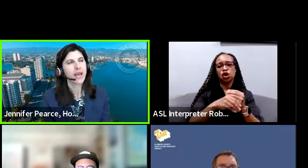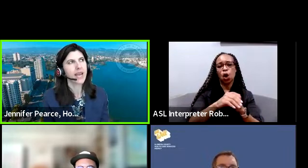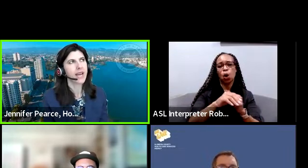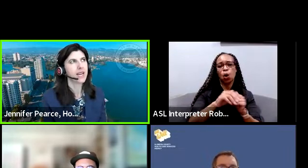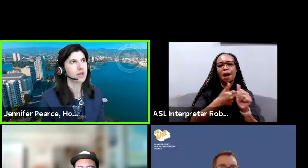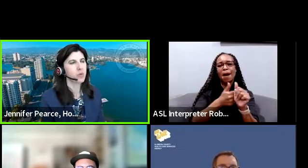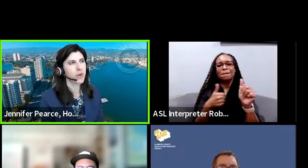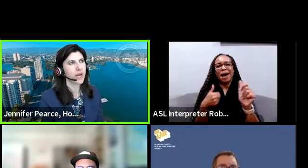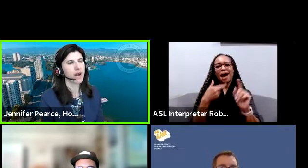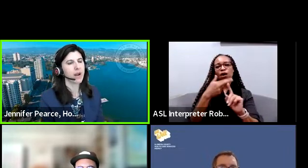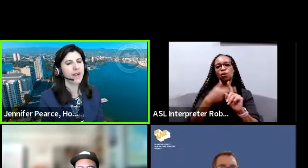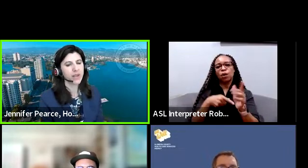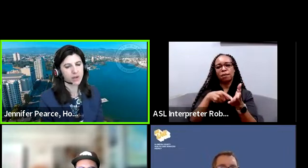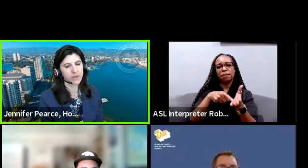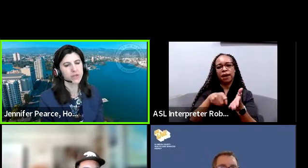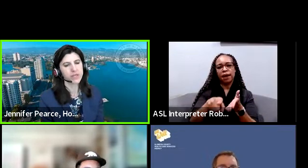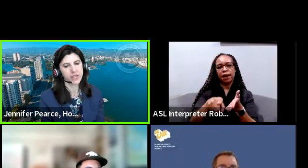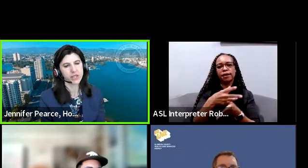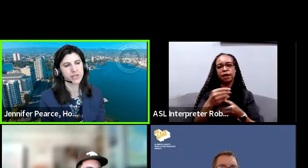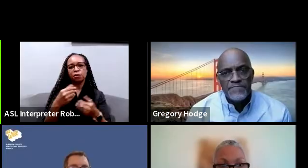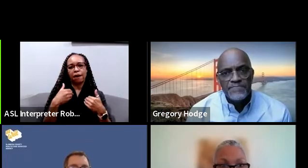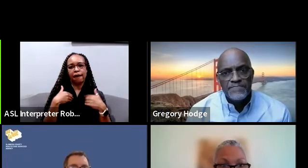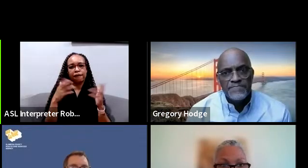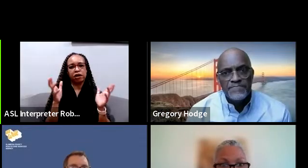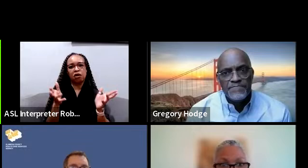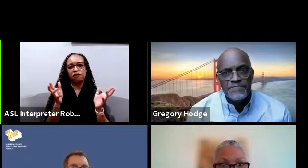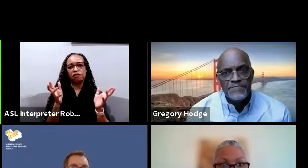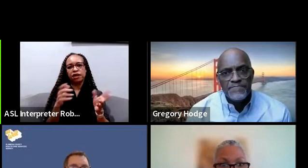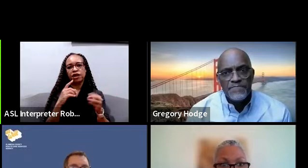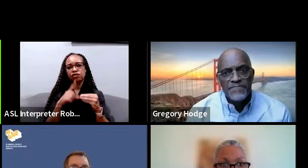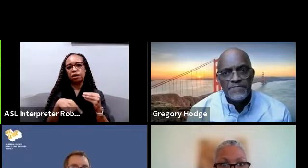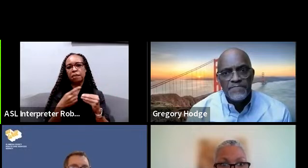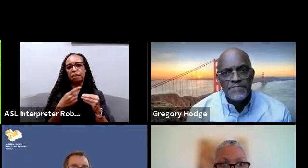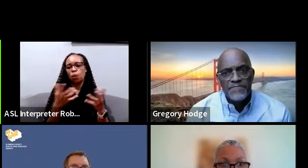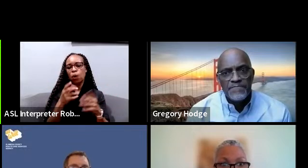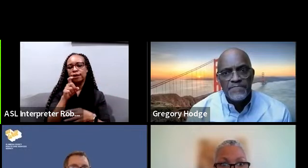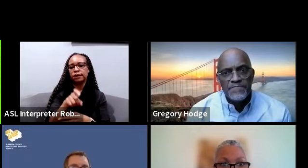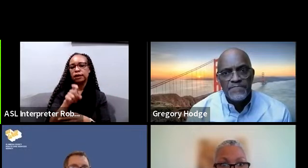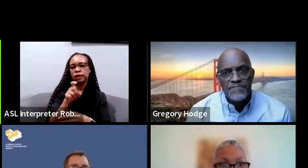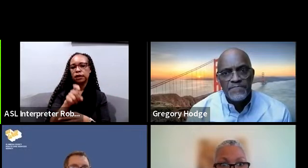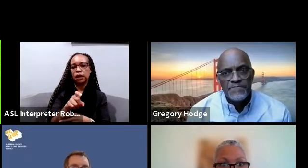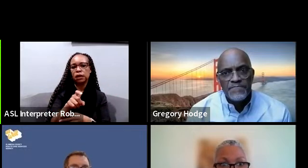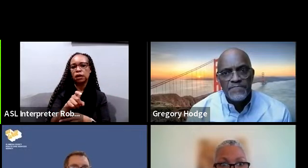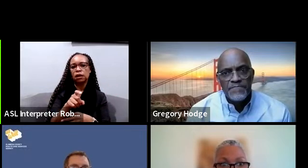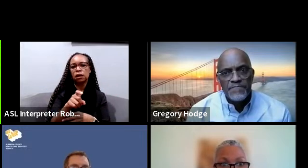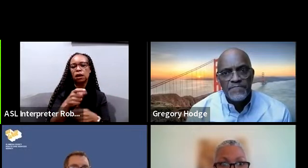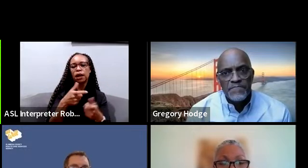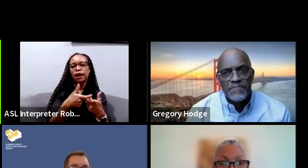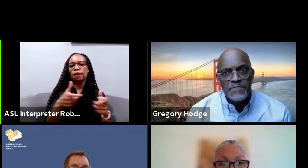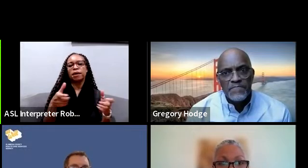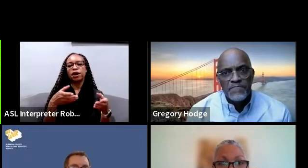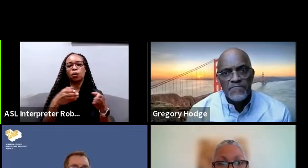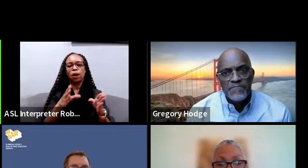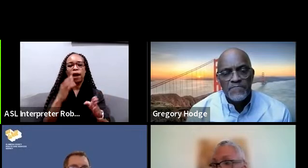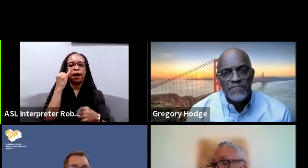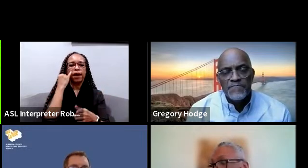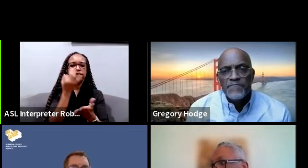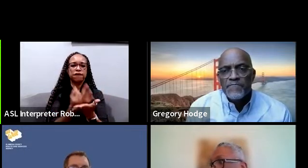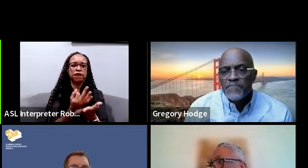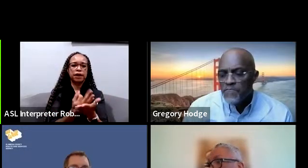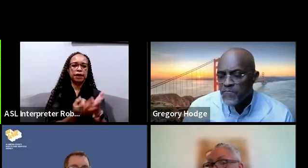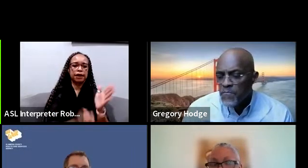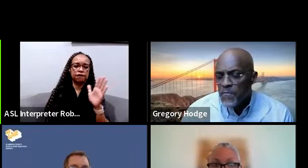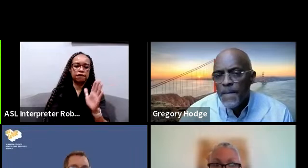paid. And we are having conversations about what is needed in a broader sense should the funding be able to be